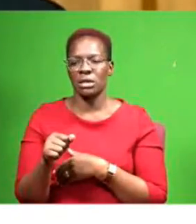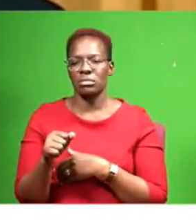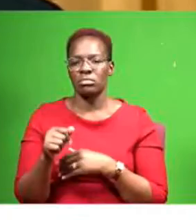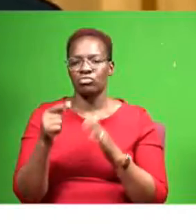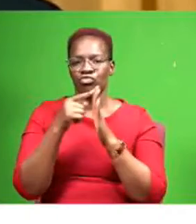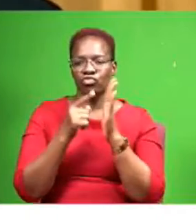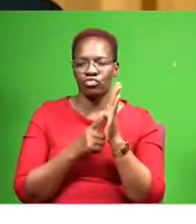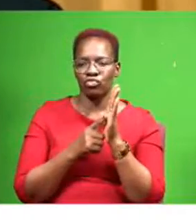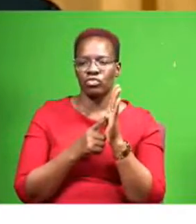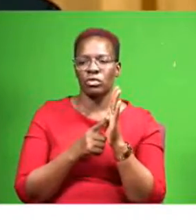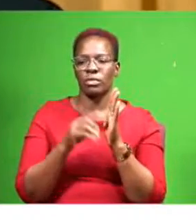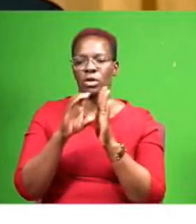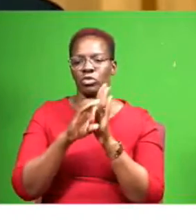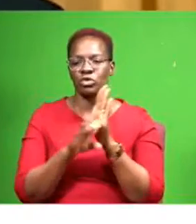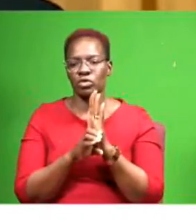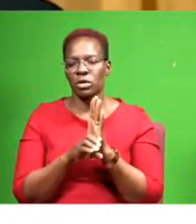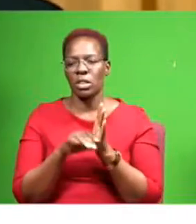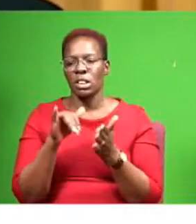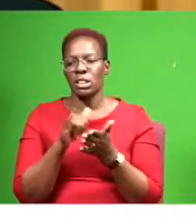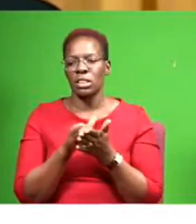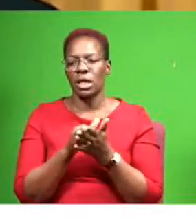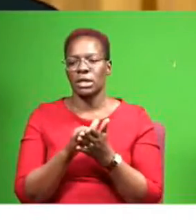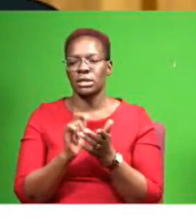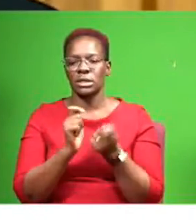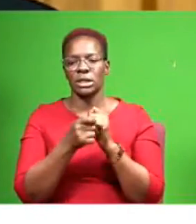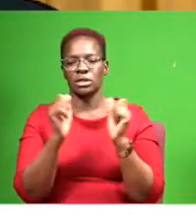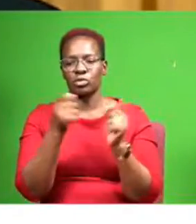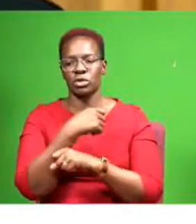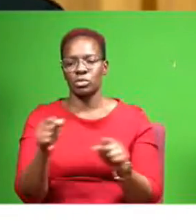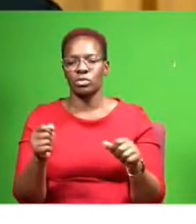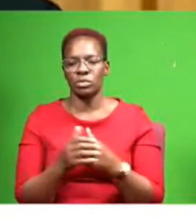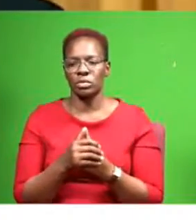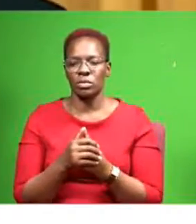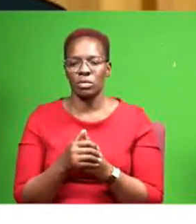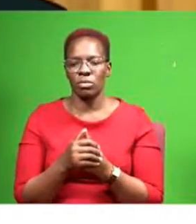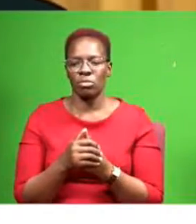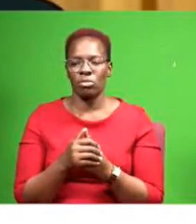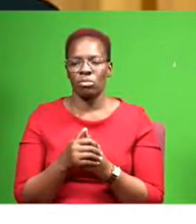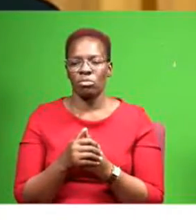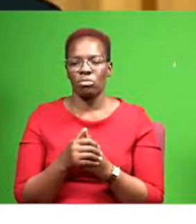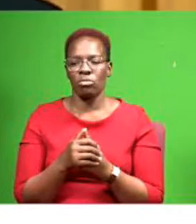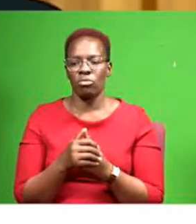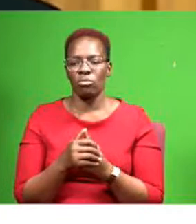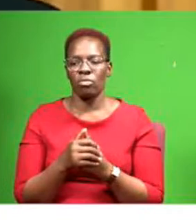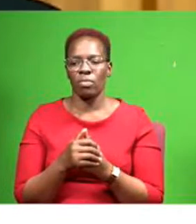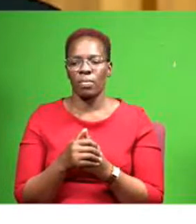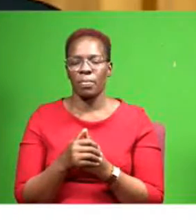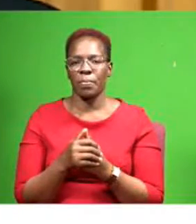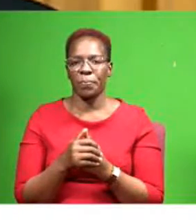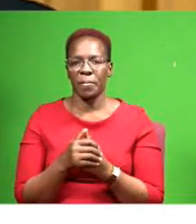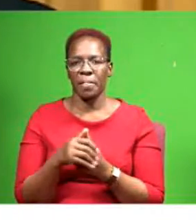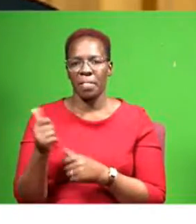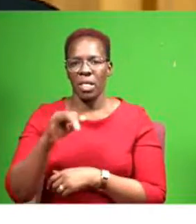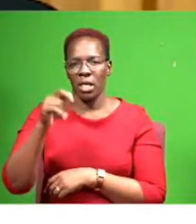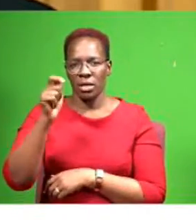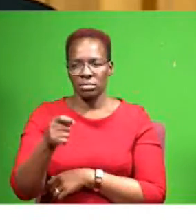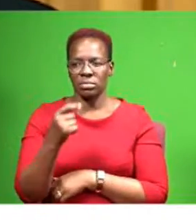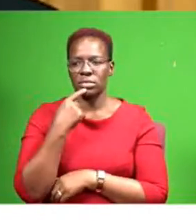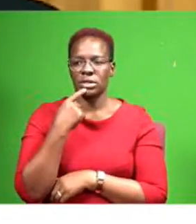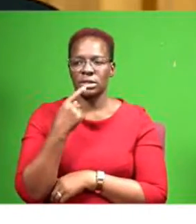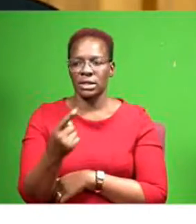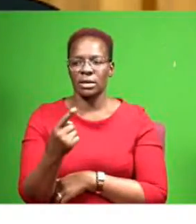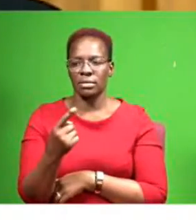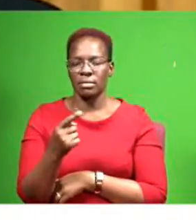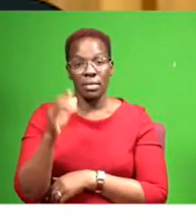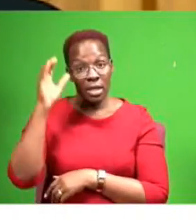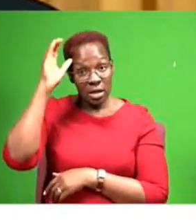the Constitution that are unamendable. As my brother Judge Gatembo stated, the concept of